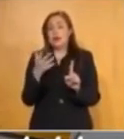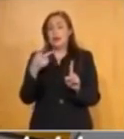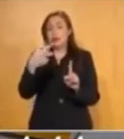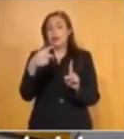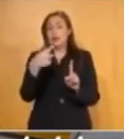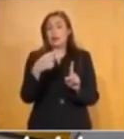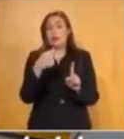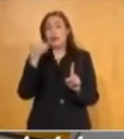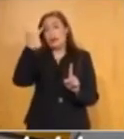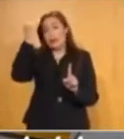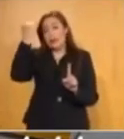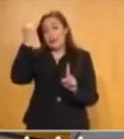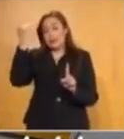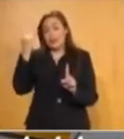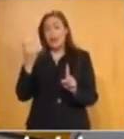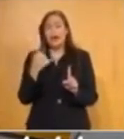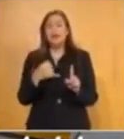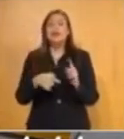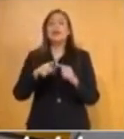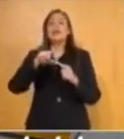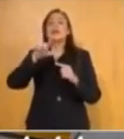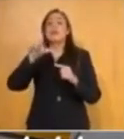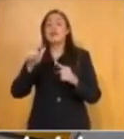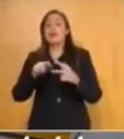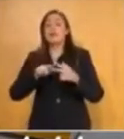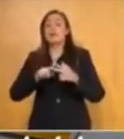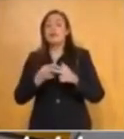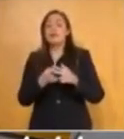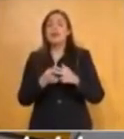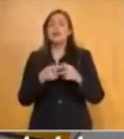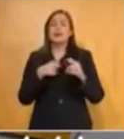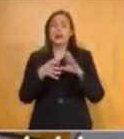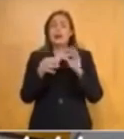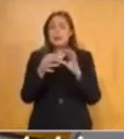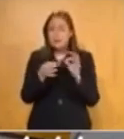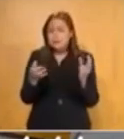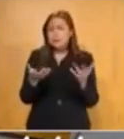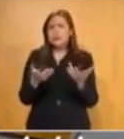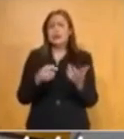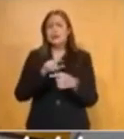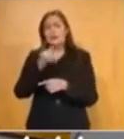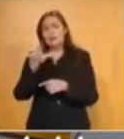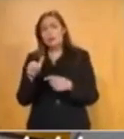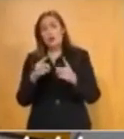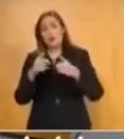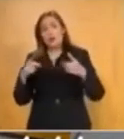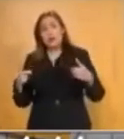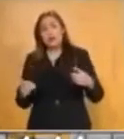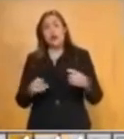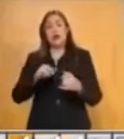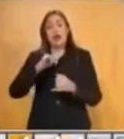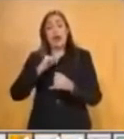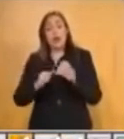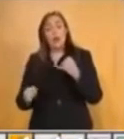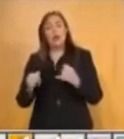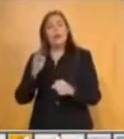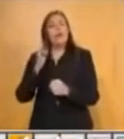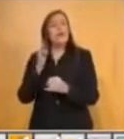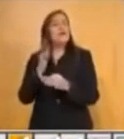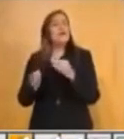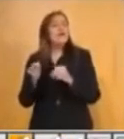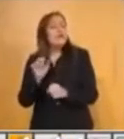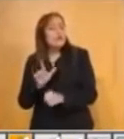about an introduction, a build-up, and a conclusion of a story. The 3 most important parts of a